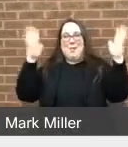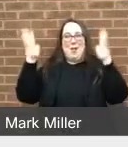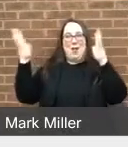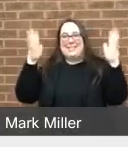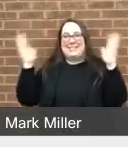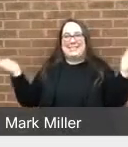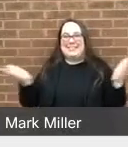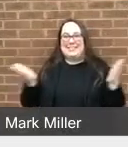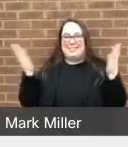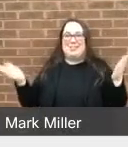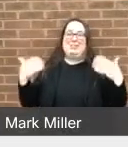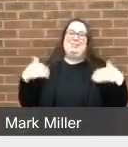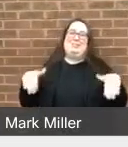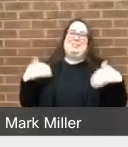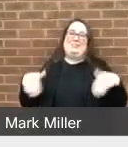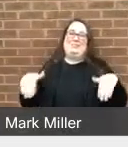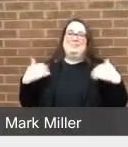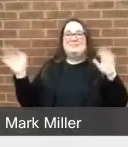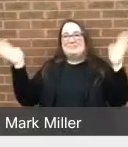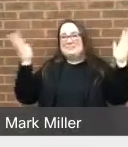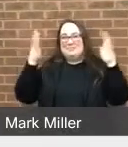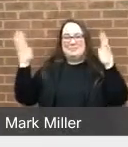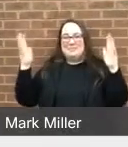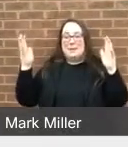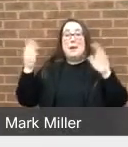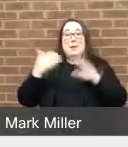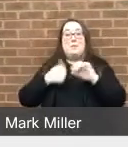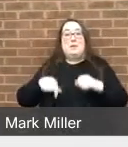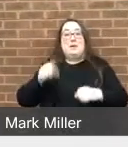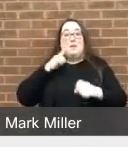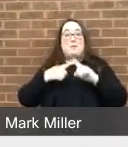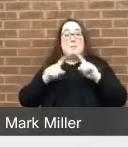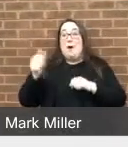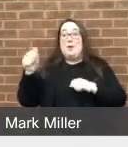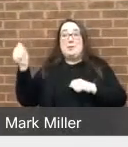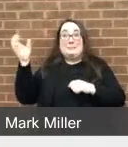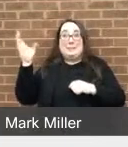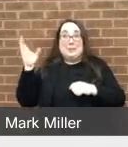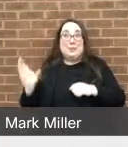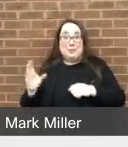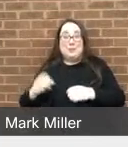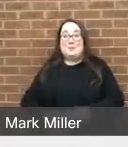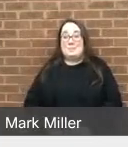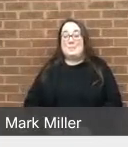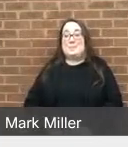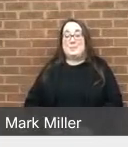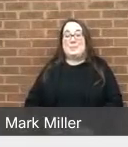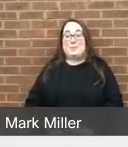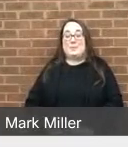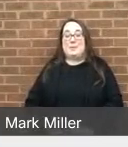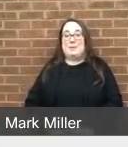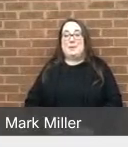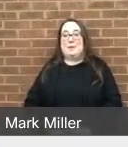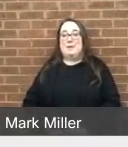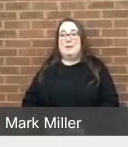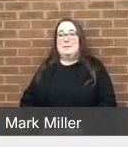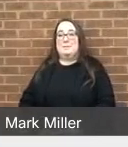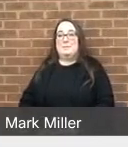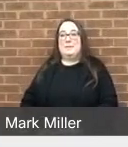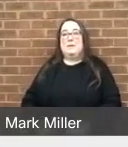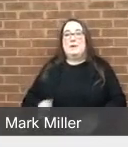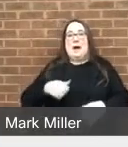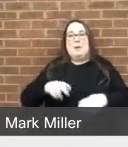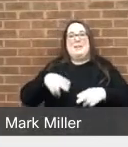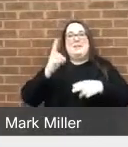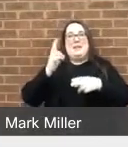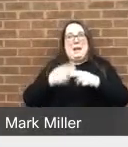right on this WebEx. And before we hear from our other speakers, I will name those who are being named